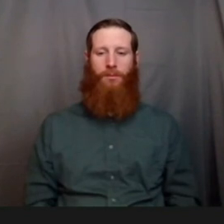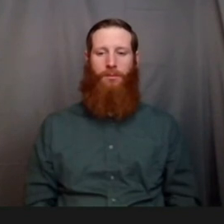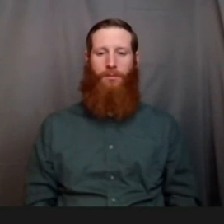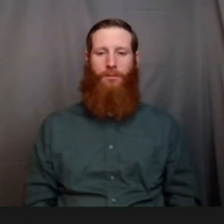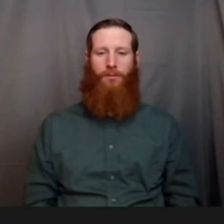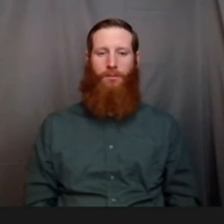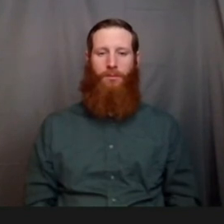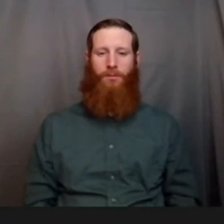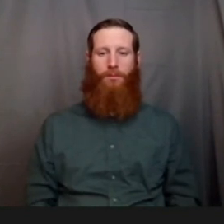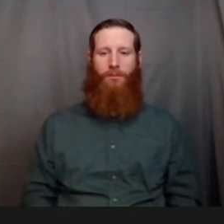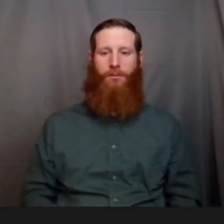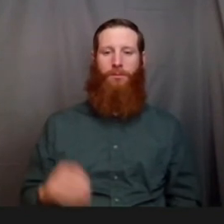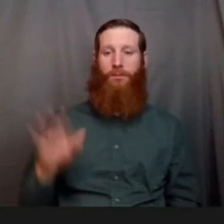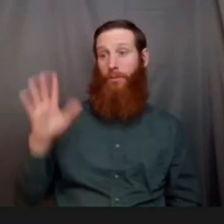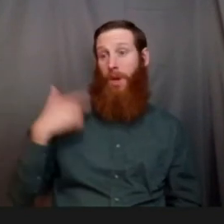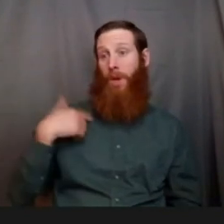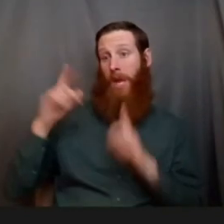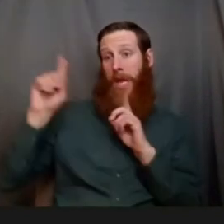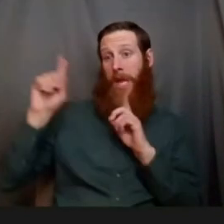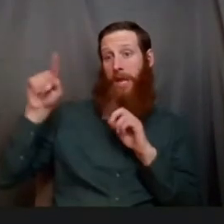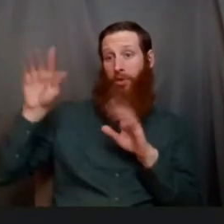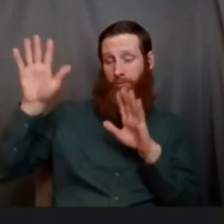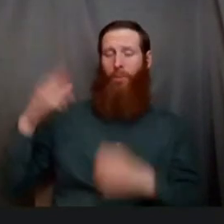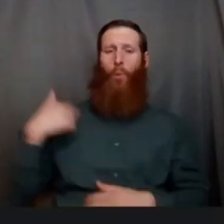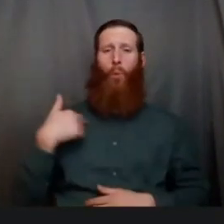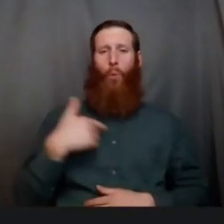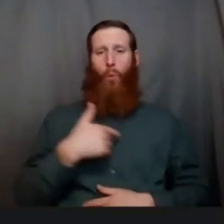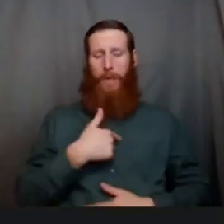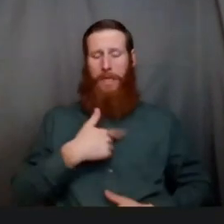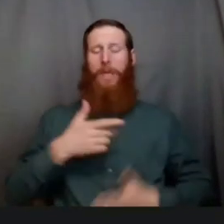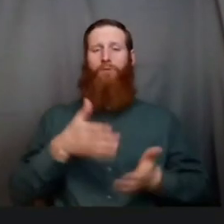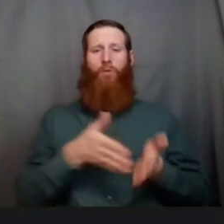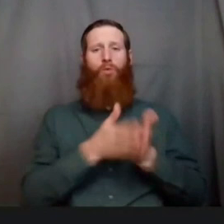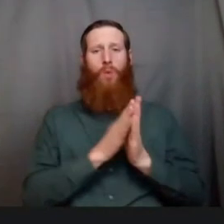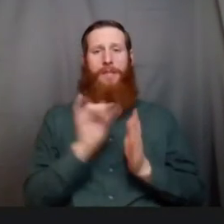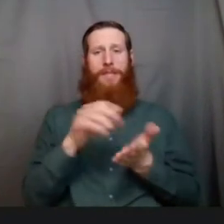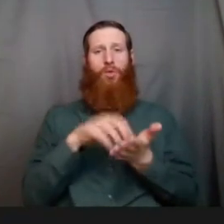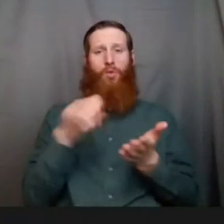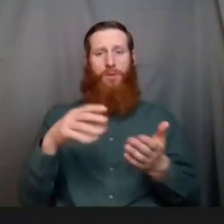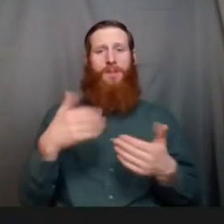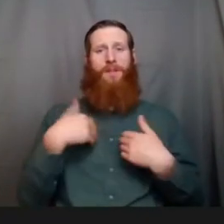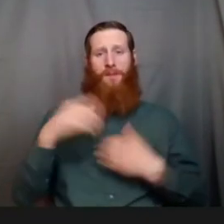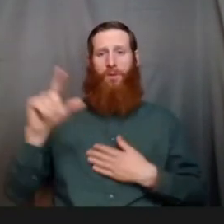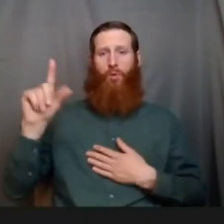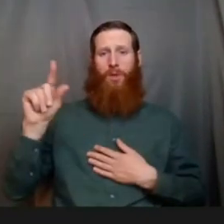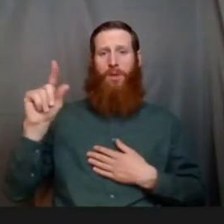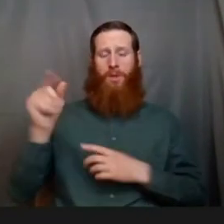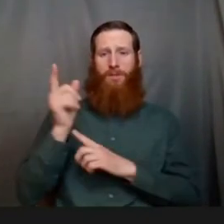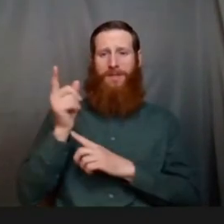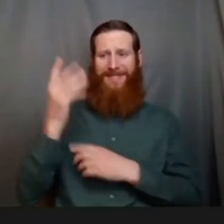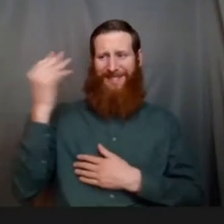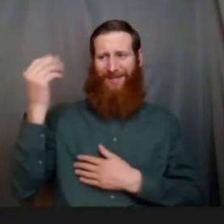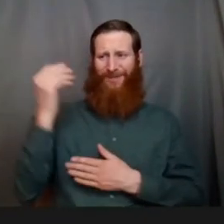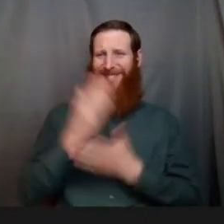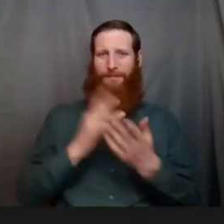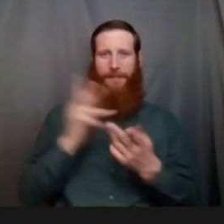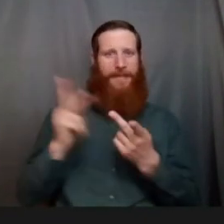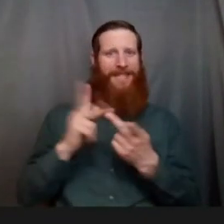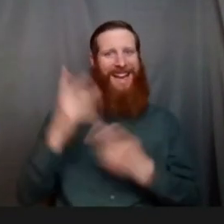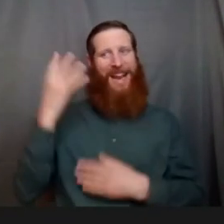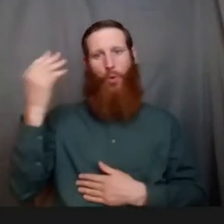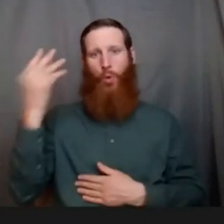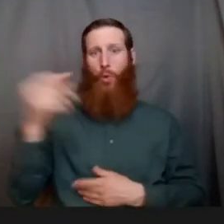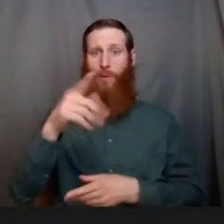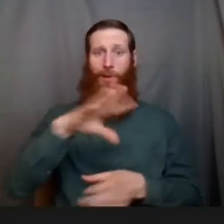I would just answer that we actually have it that we've requested that students get 20 minutes of outdoor, some type of outdoor activity, which can include